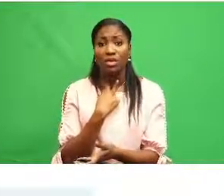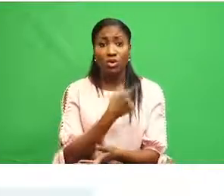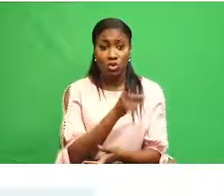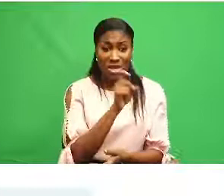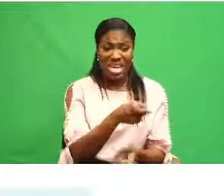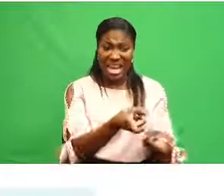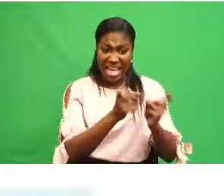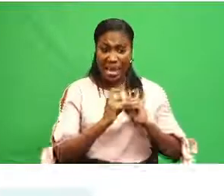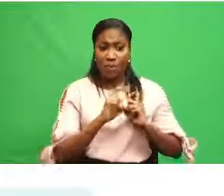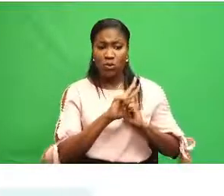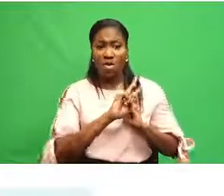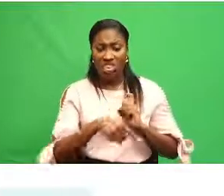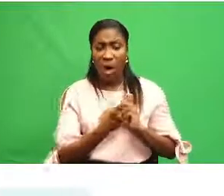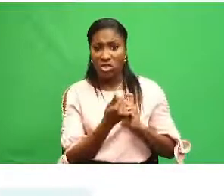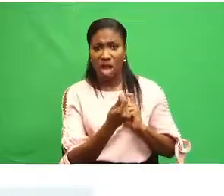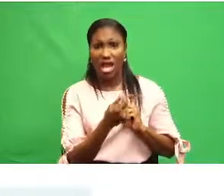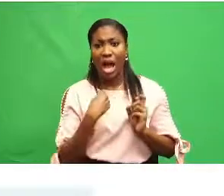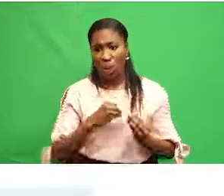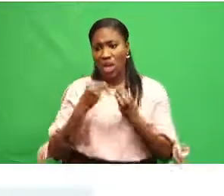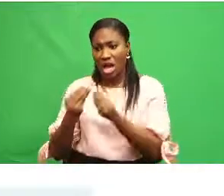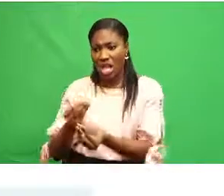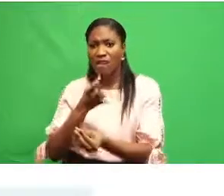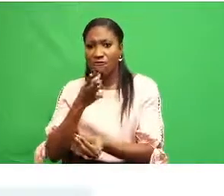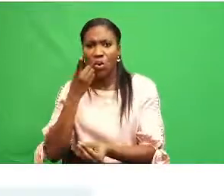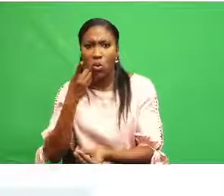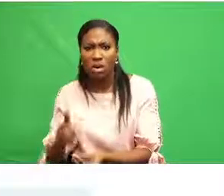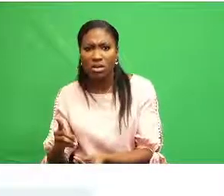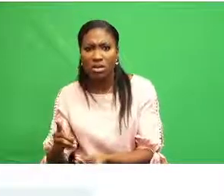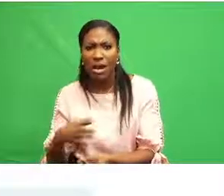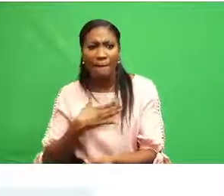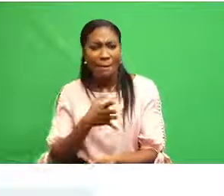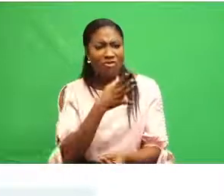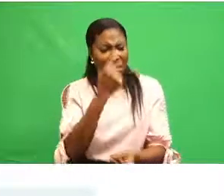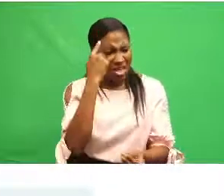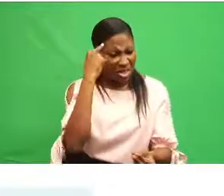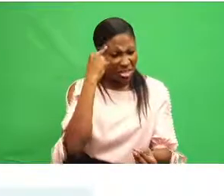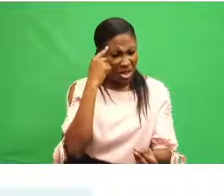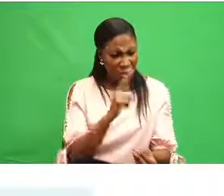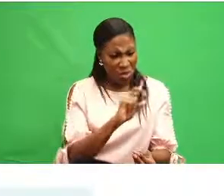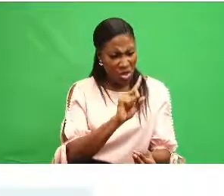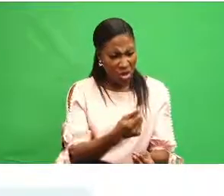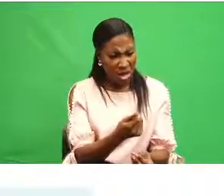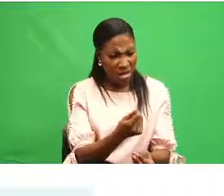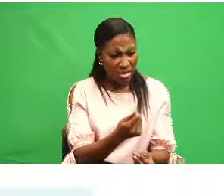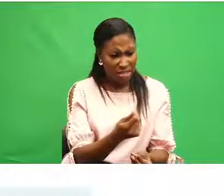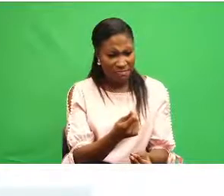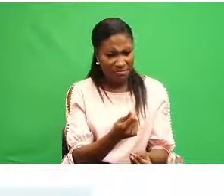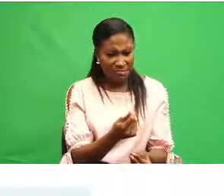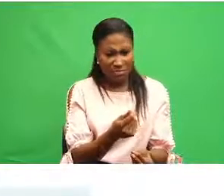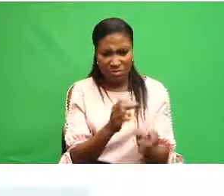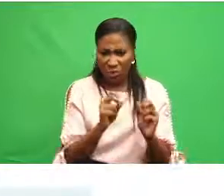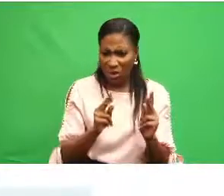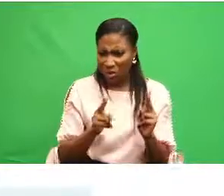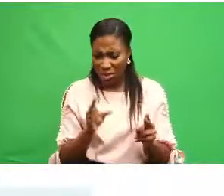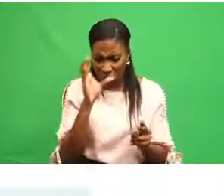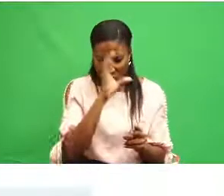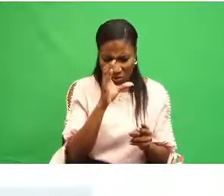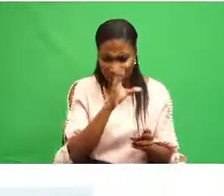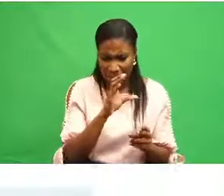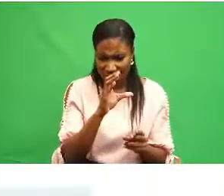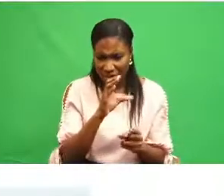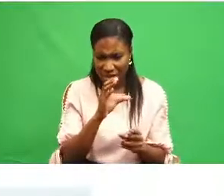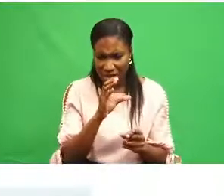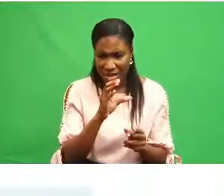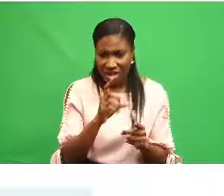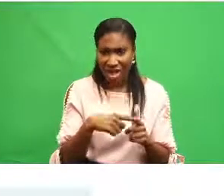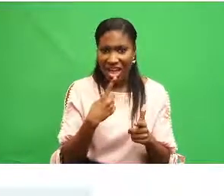to give me $2,000. And there was my grandmother saying, $2,000? But you know what? I'm going to find it. And you know what? He said, but I think it's